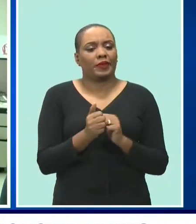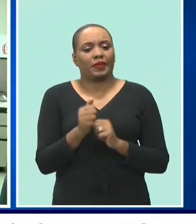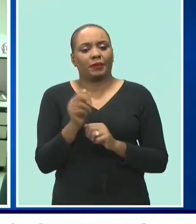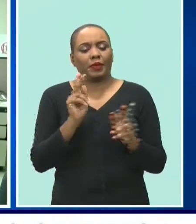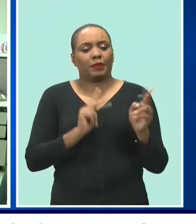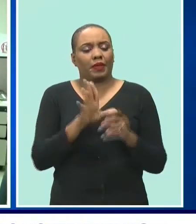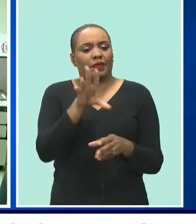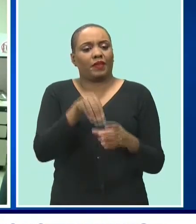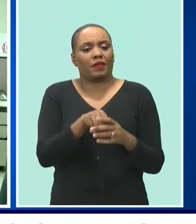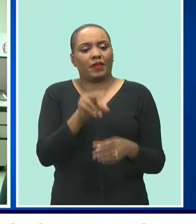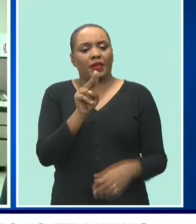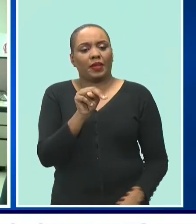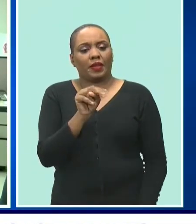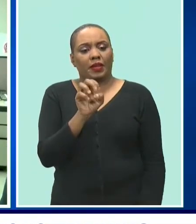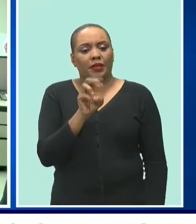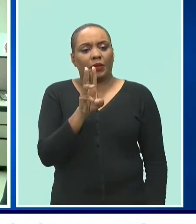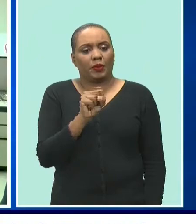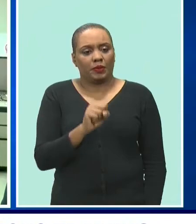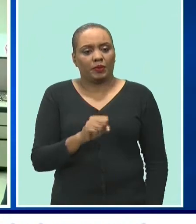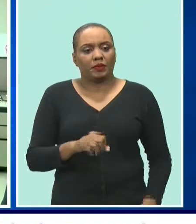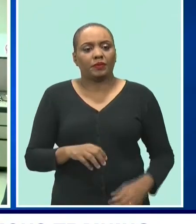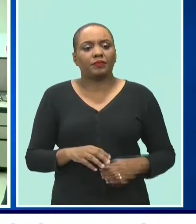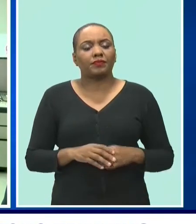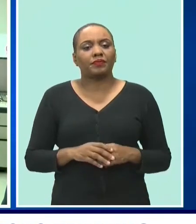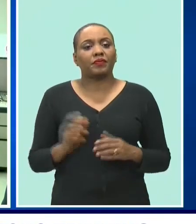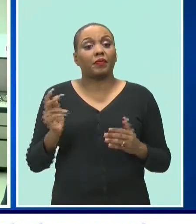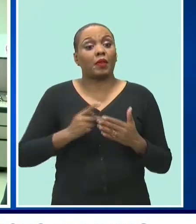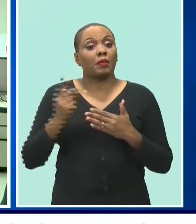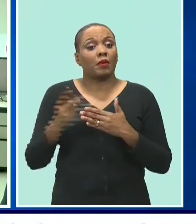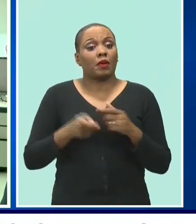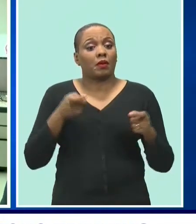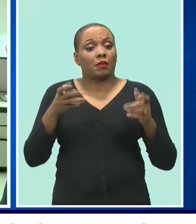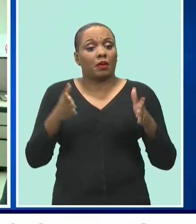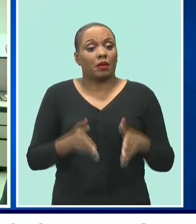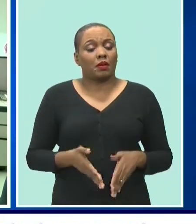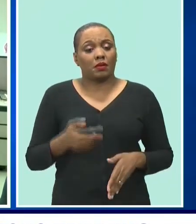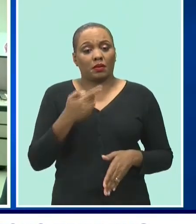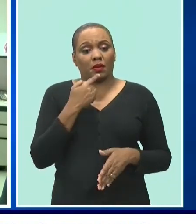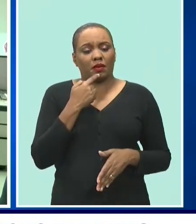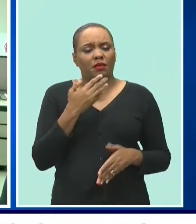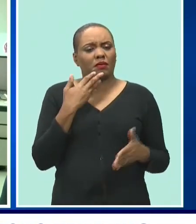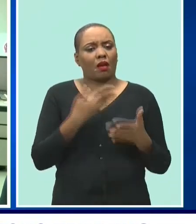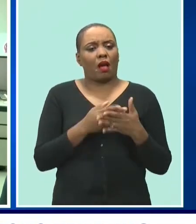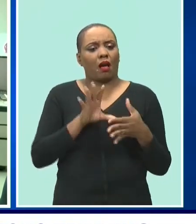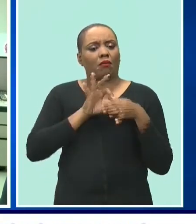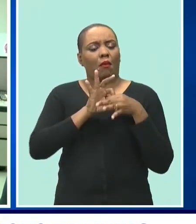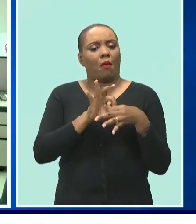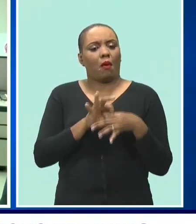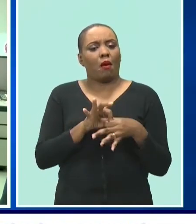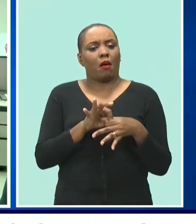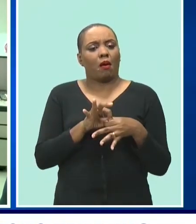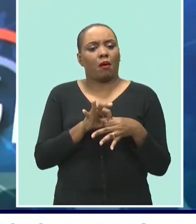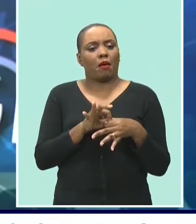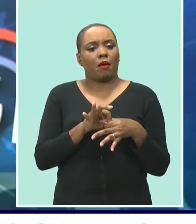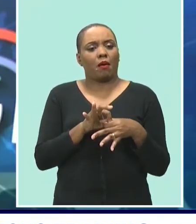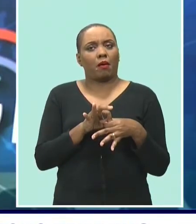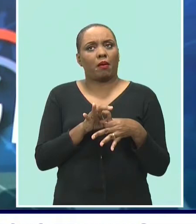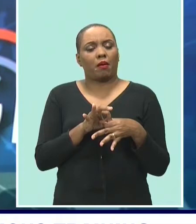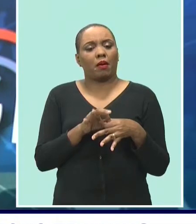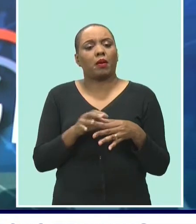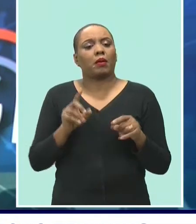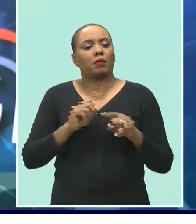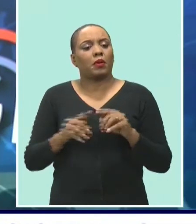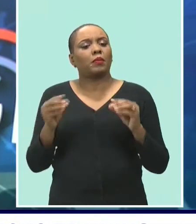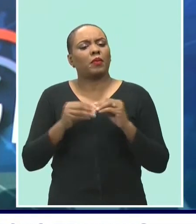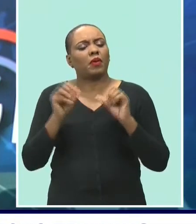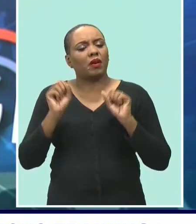ways to improve relations. Program manager Jewel Ford said the BDF has a good relationship with the corporation. However,